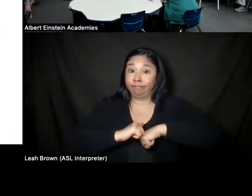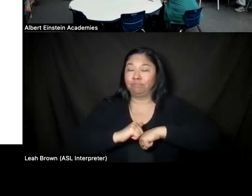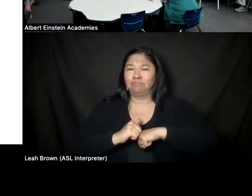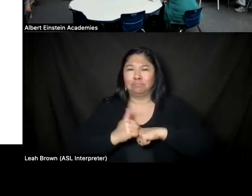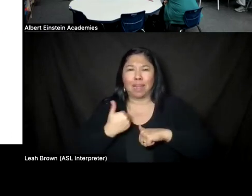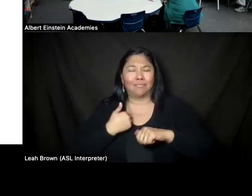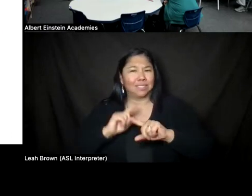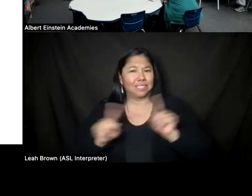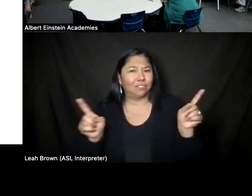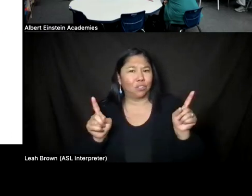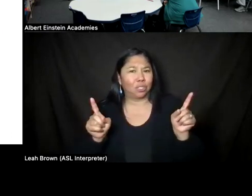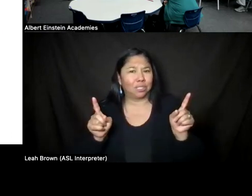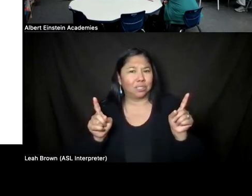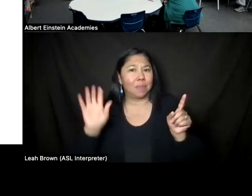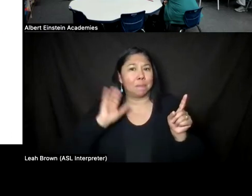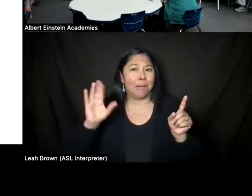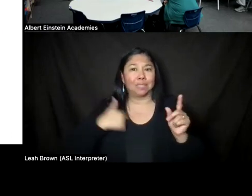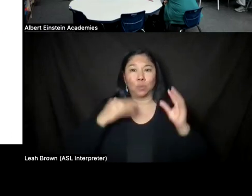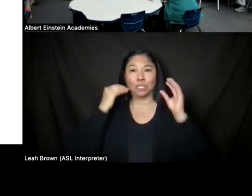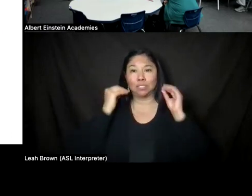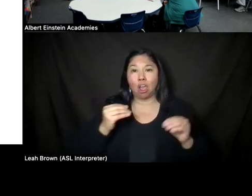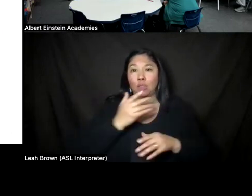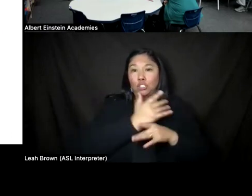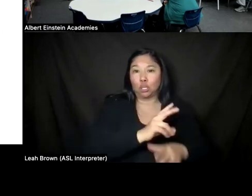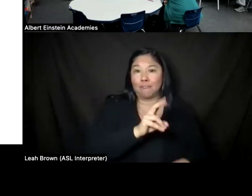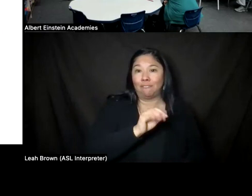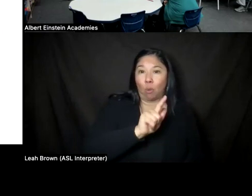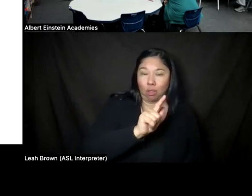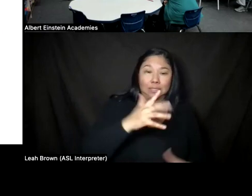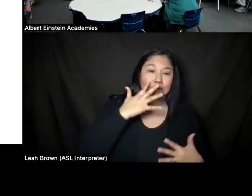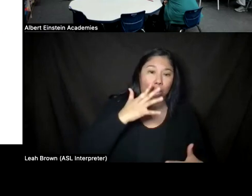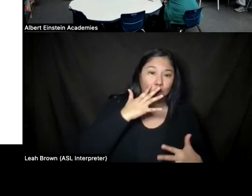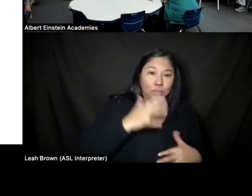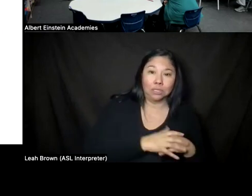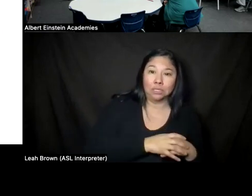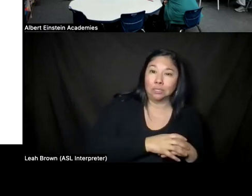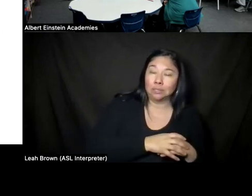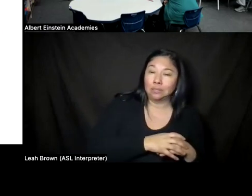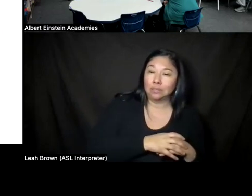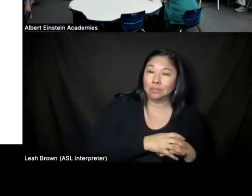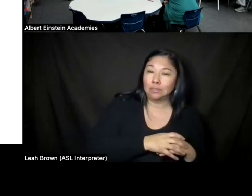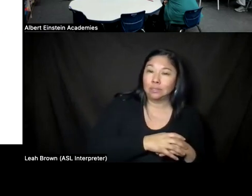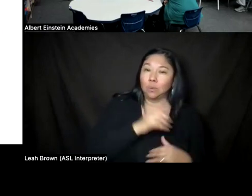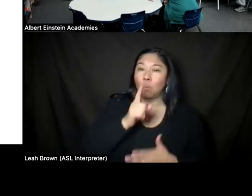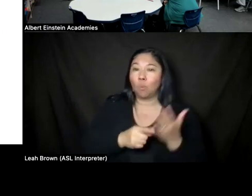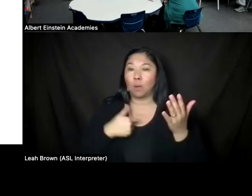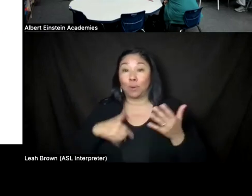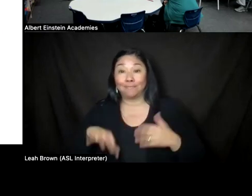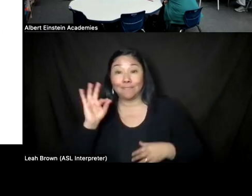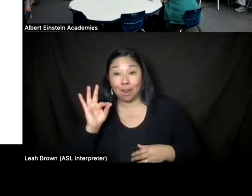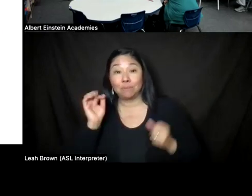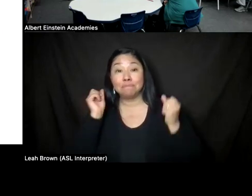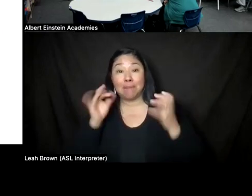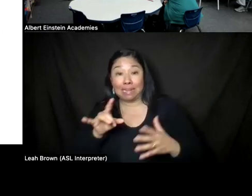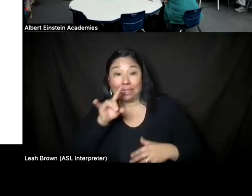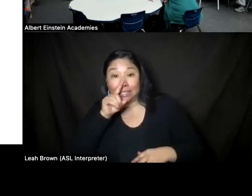So in the past, we've taught the German vowel sounds and the English vowel sounds concurrently in kindergarten. But what we found was a lot of our kids, when they go